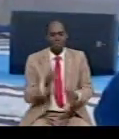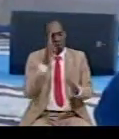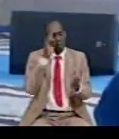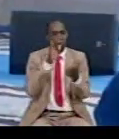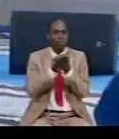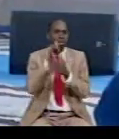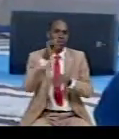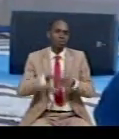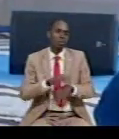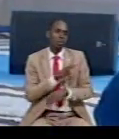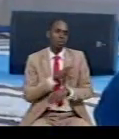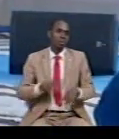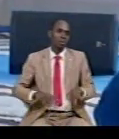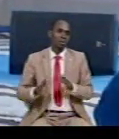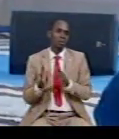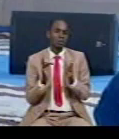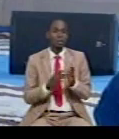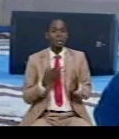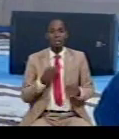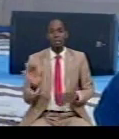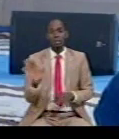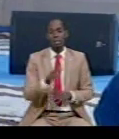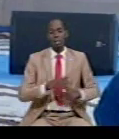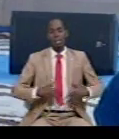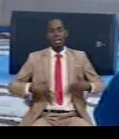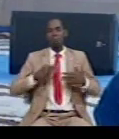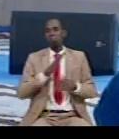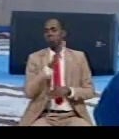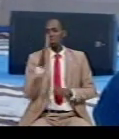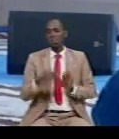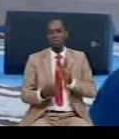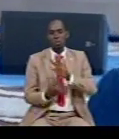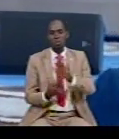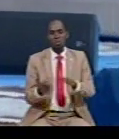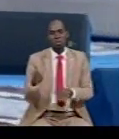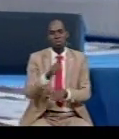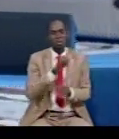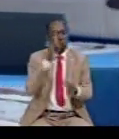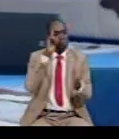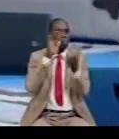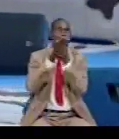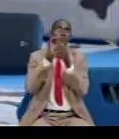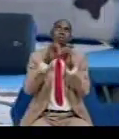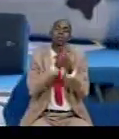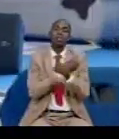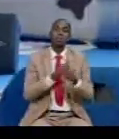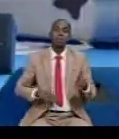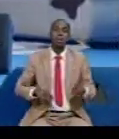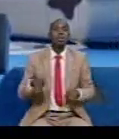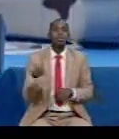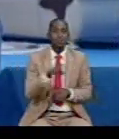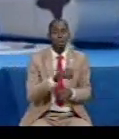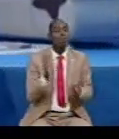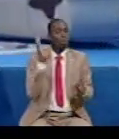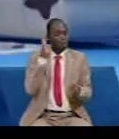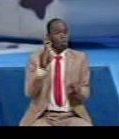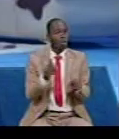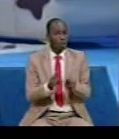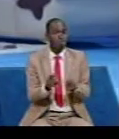Christ, and their lives did not show that they believe the Lord. They will also rise, but they rise to